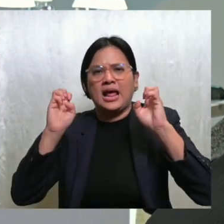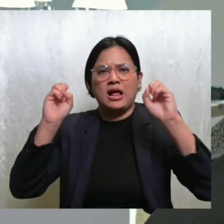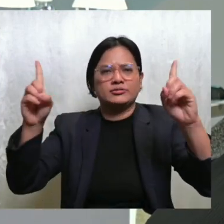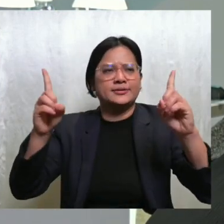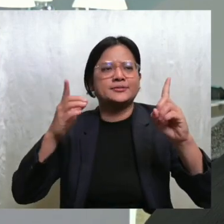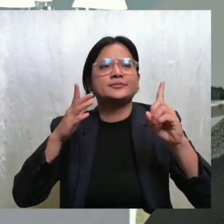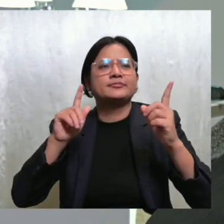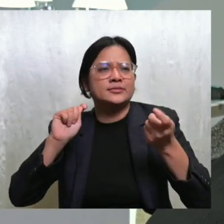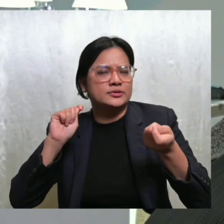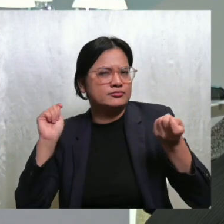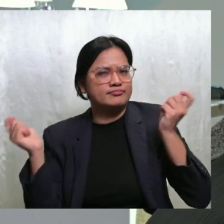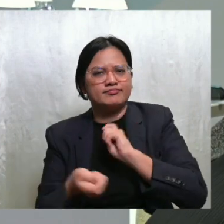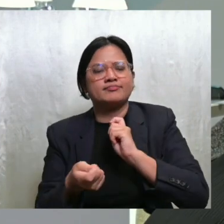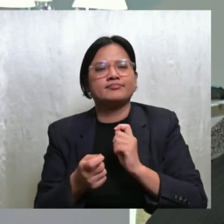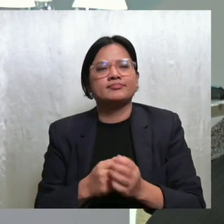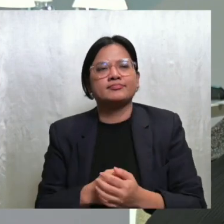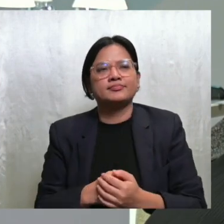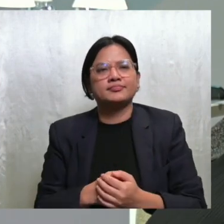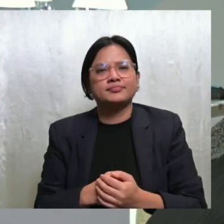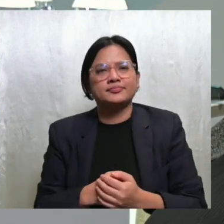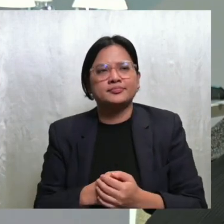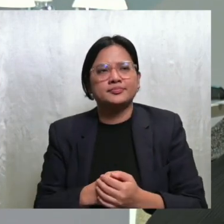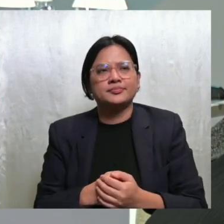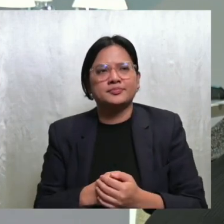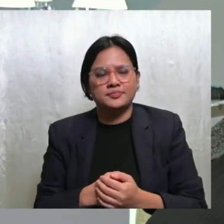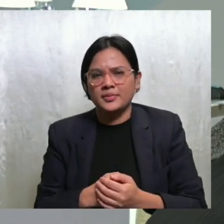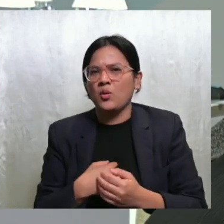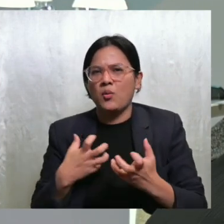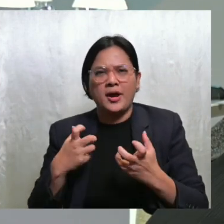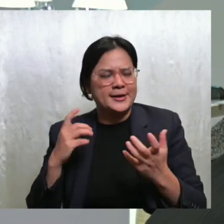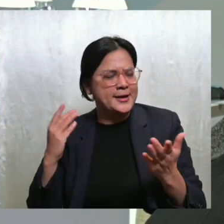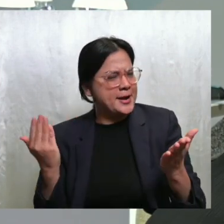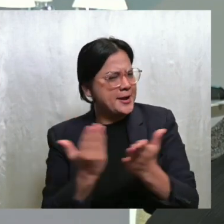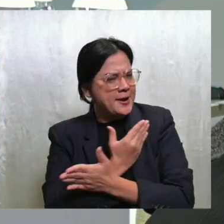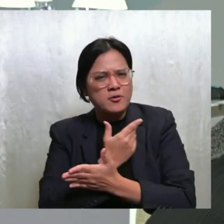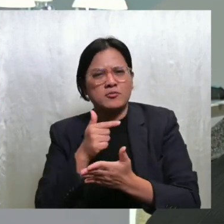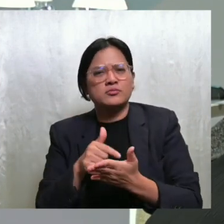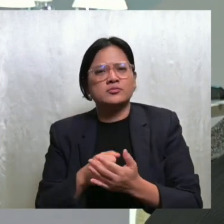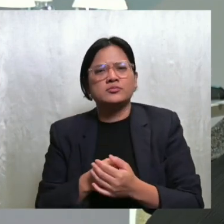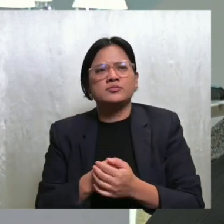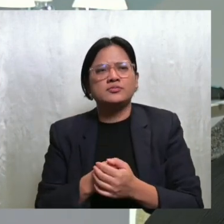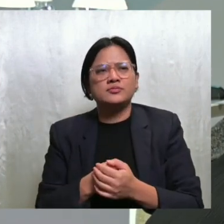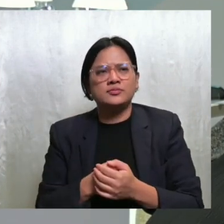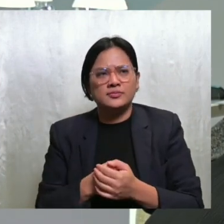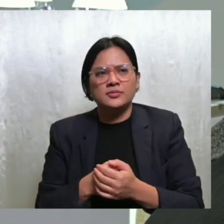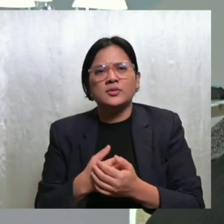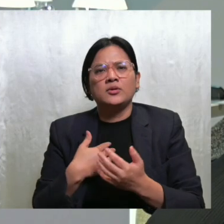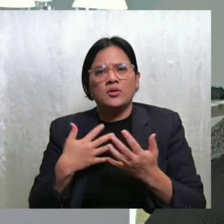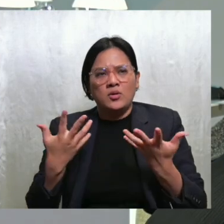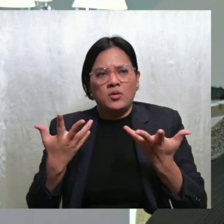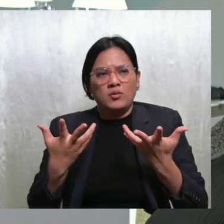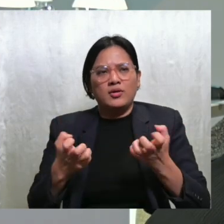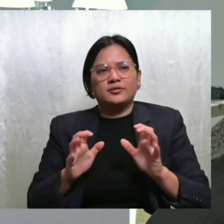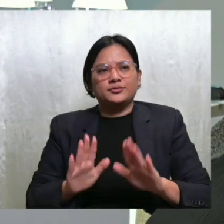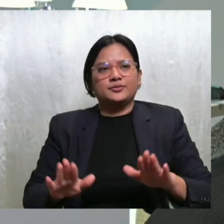We cannot do anything until and unless we work on our learners, we work with teachers, we improve the curriculum, and